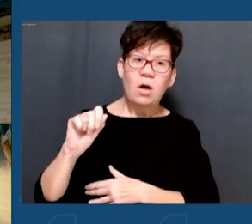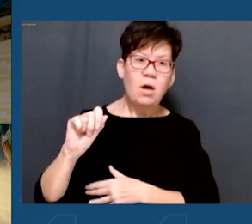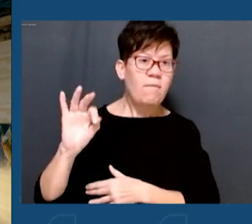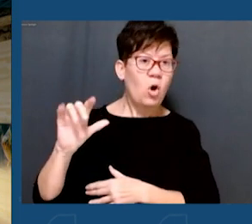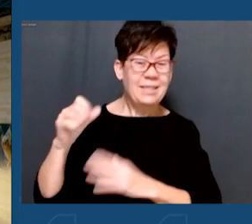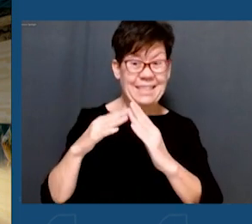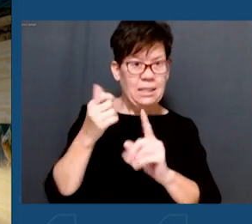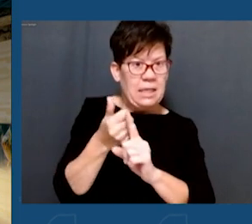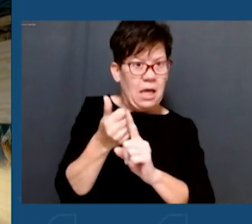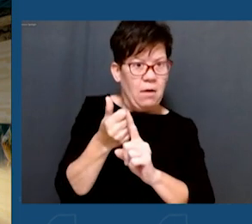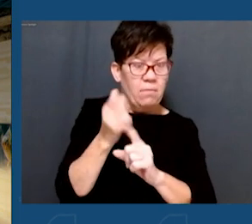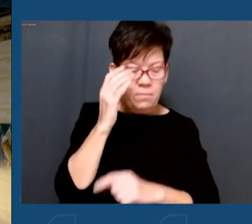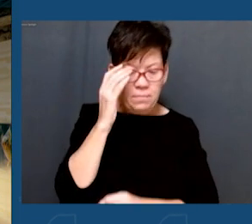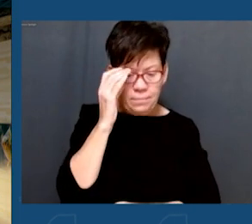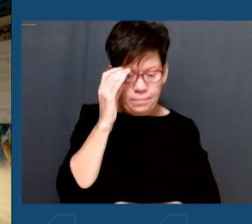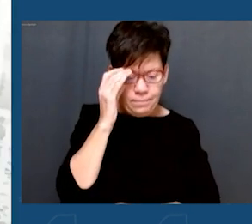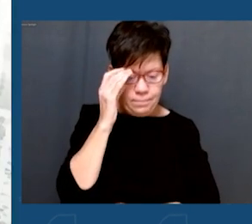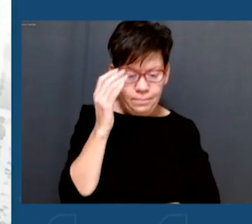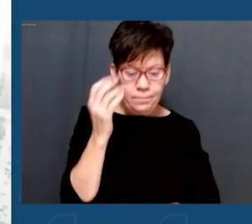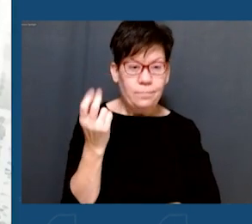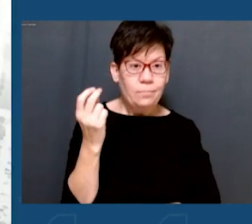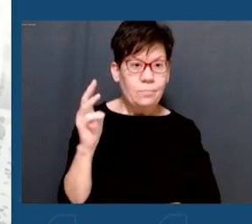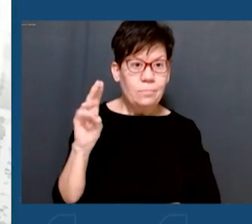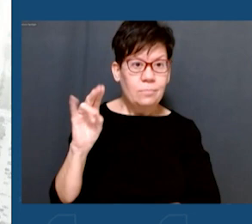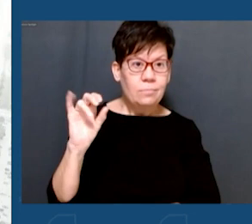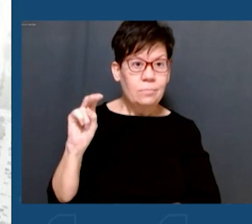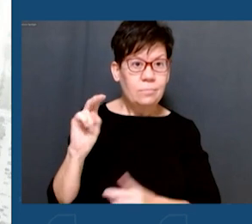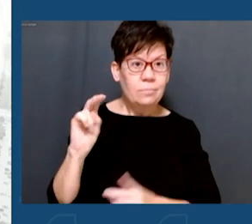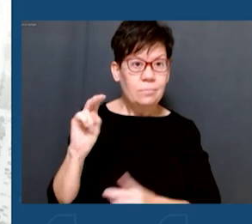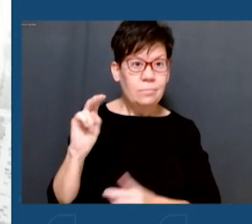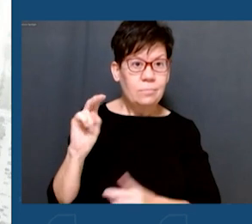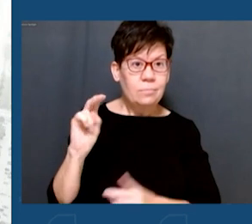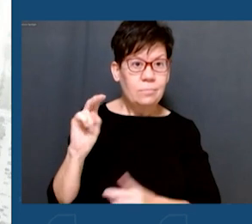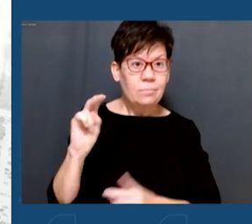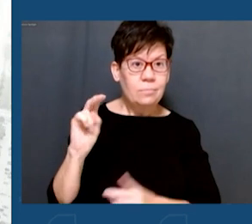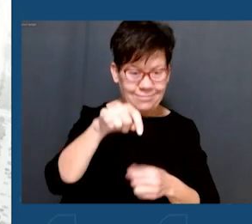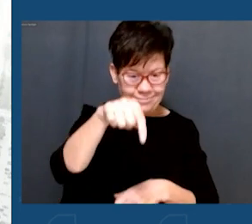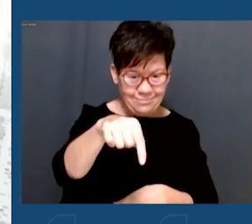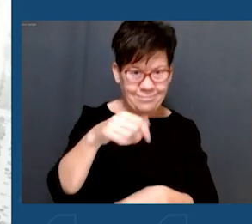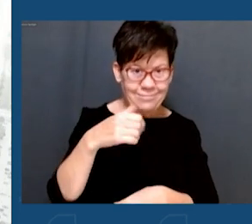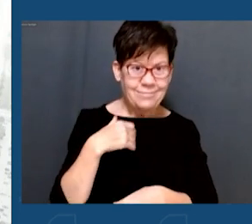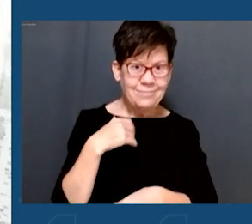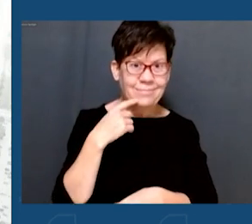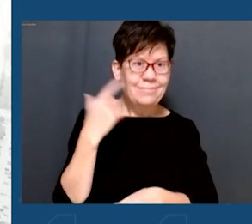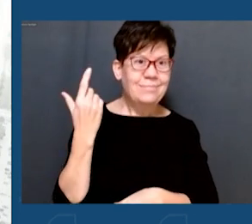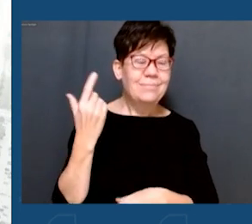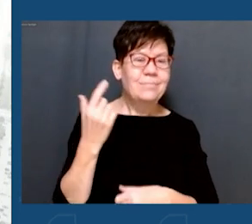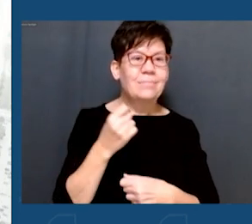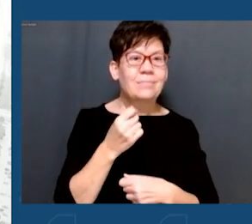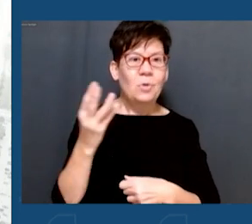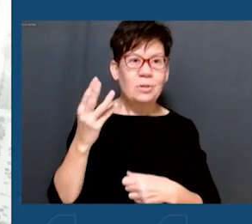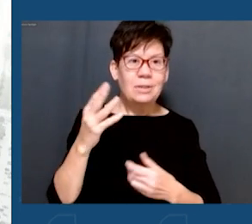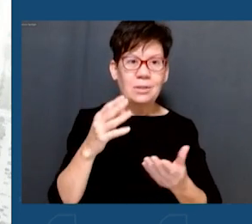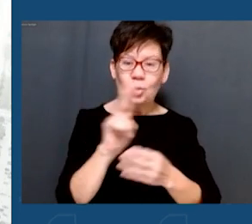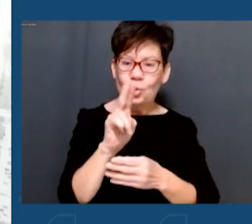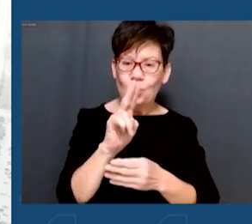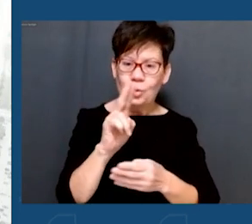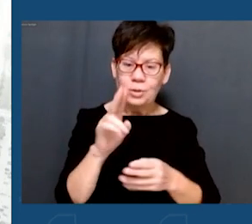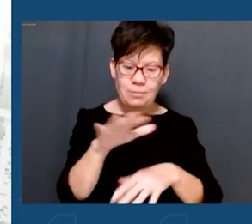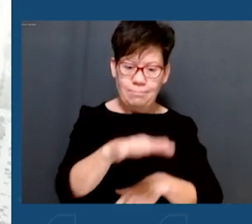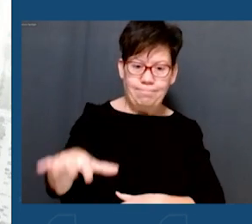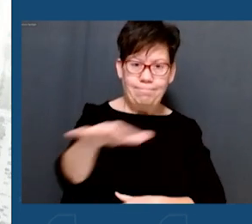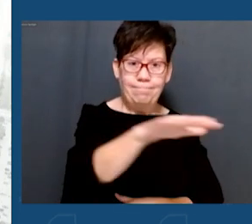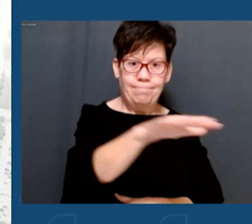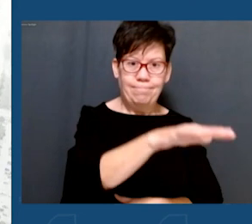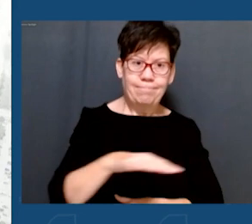million investment. We're going to have a multi-use pavilion and event space at DeFranco Park, accommodate outdoor performances,